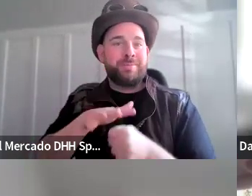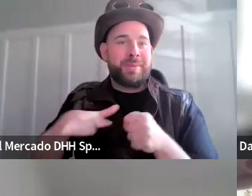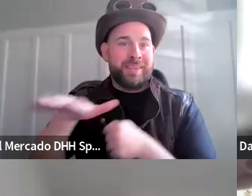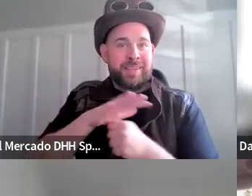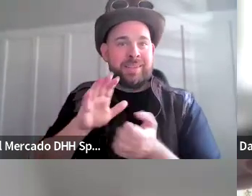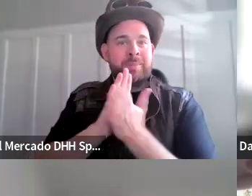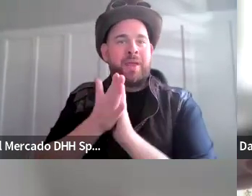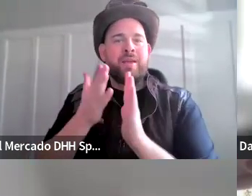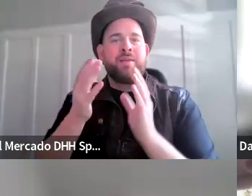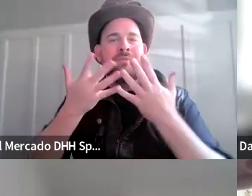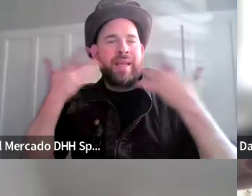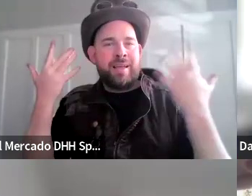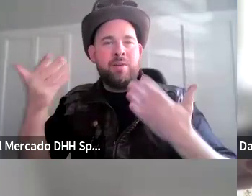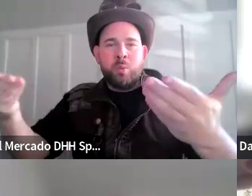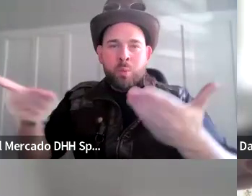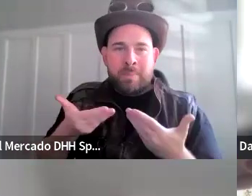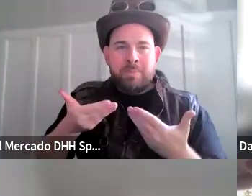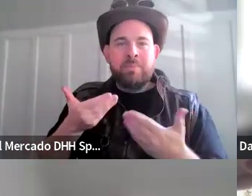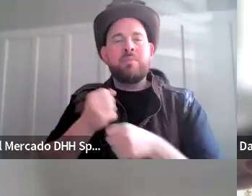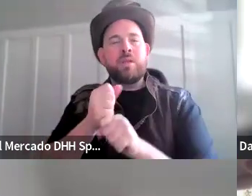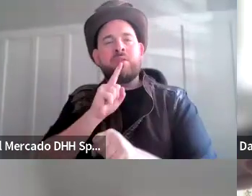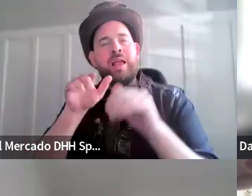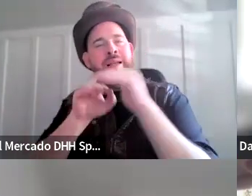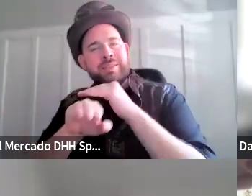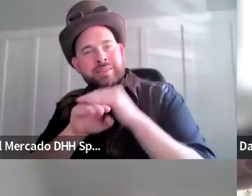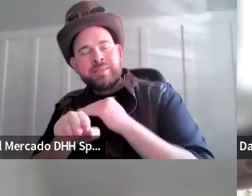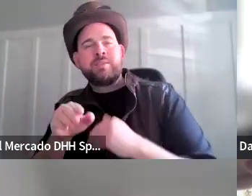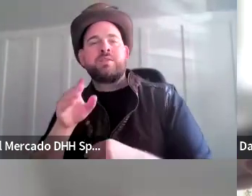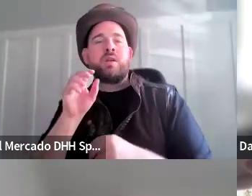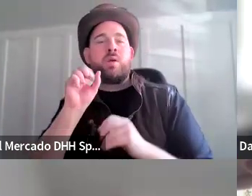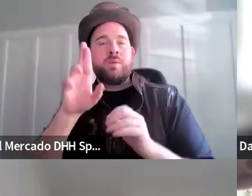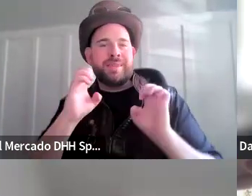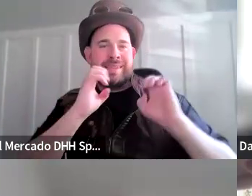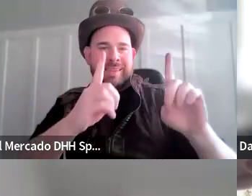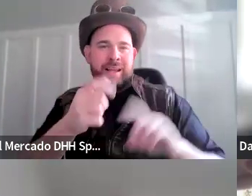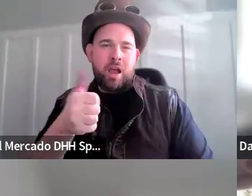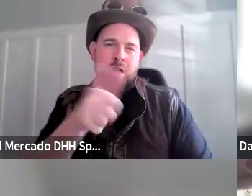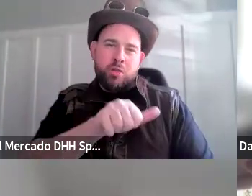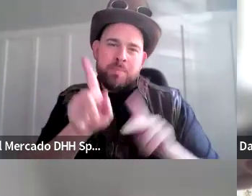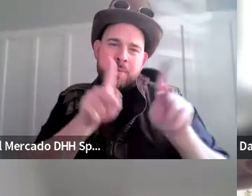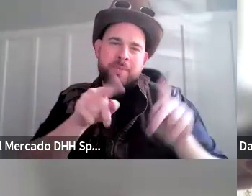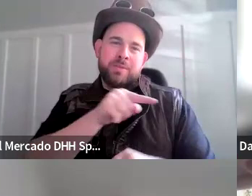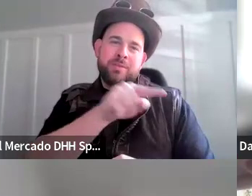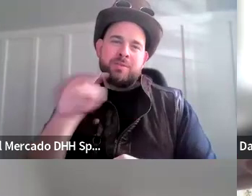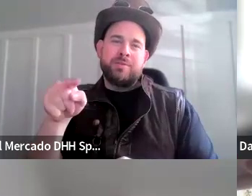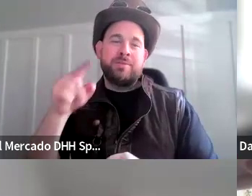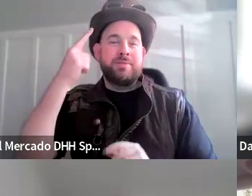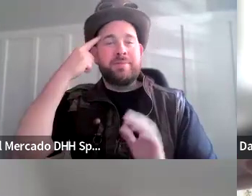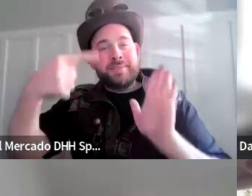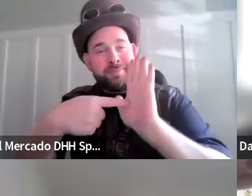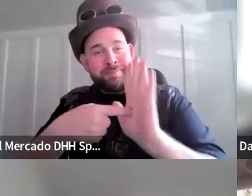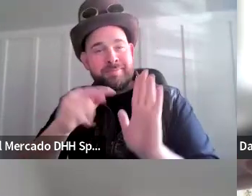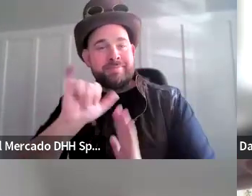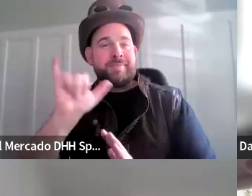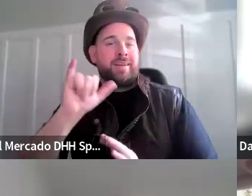well, and it can help you to better understand how to make your space friendly and welcoming and accessible. And it can also help